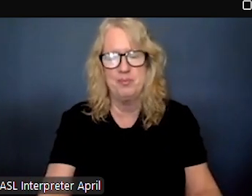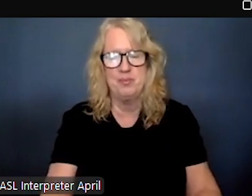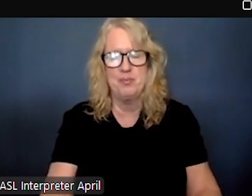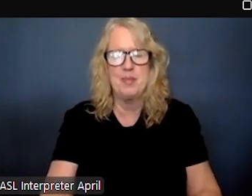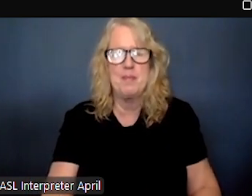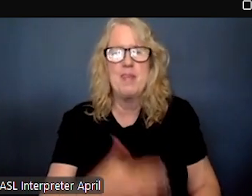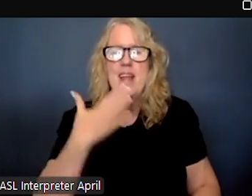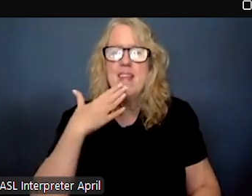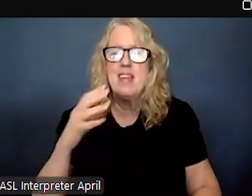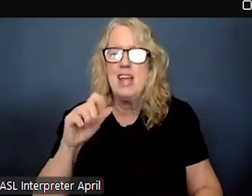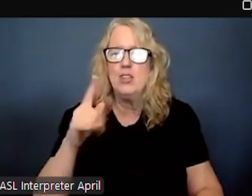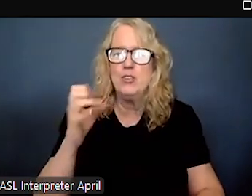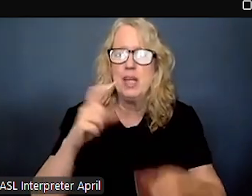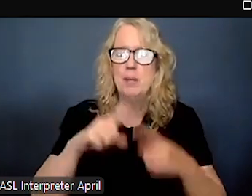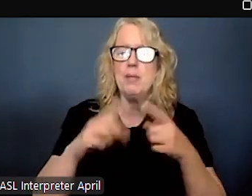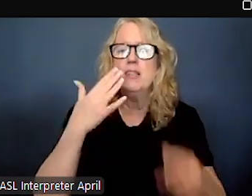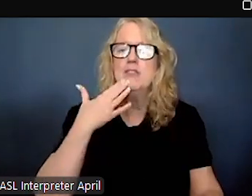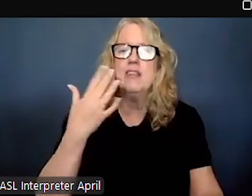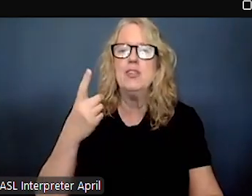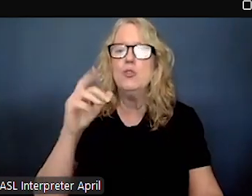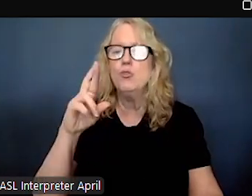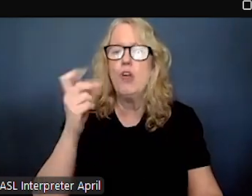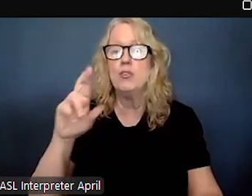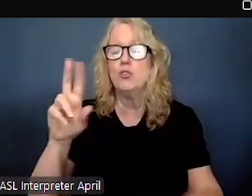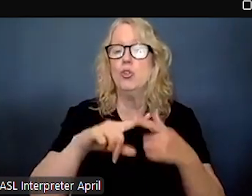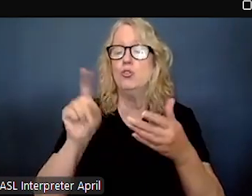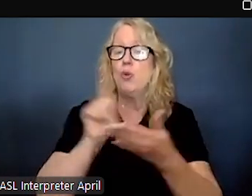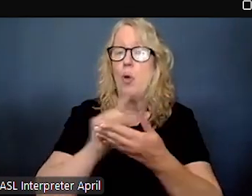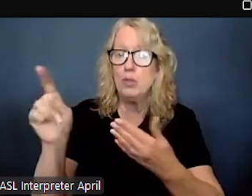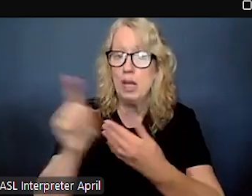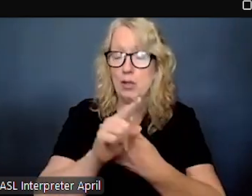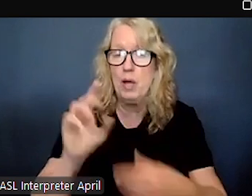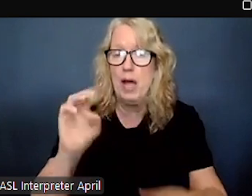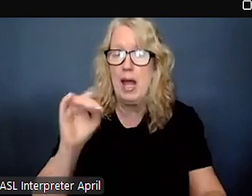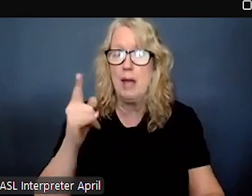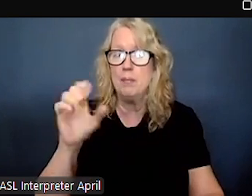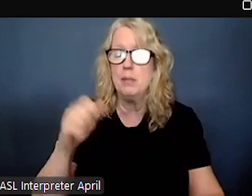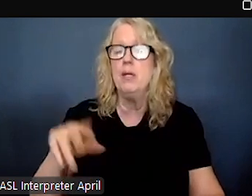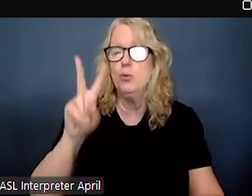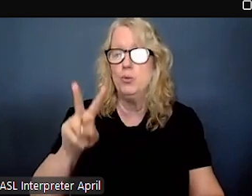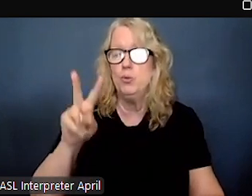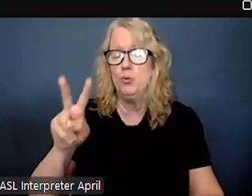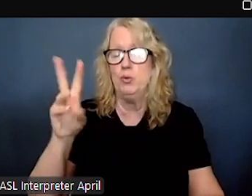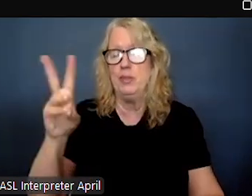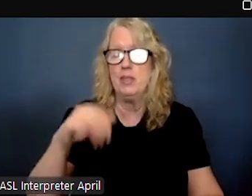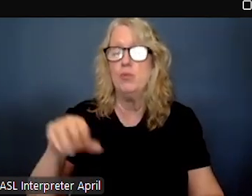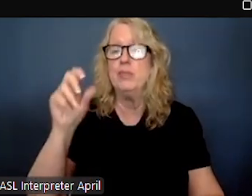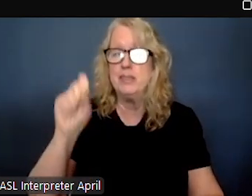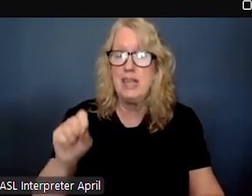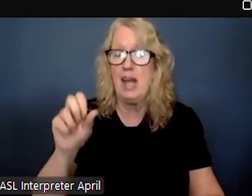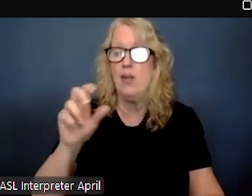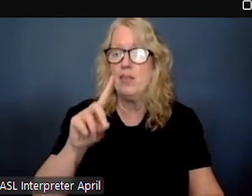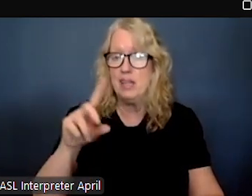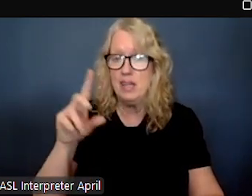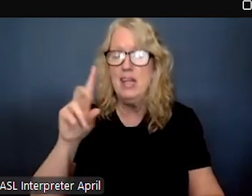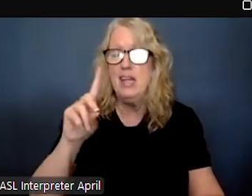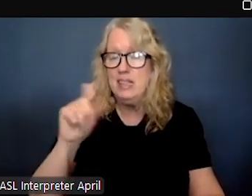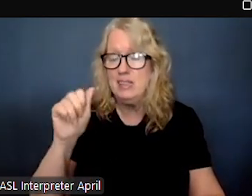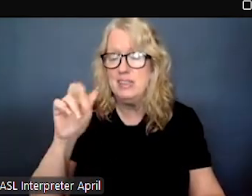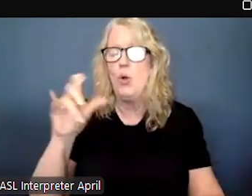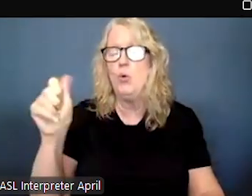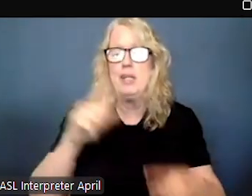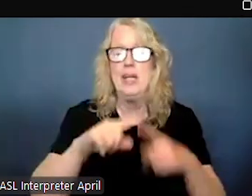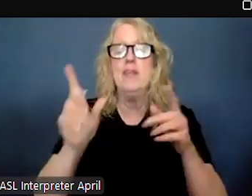Thank you, Stephanie. Thank you, Dr. Zeller. And so next week is episode of 226 with South Dakota, Creative Solutions to